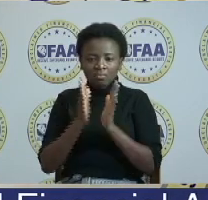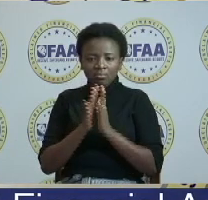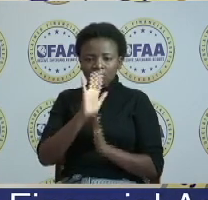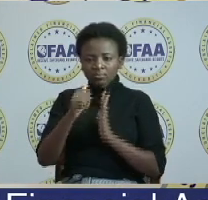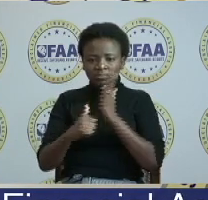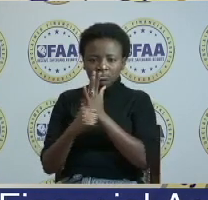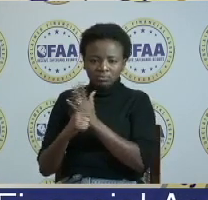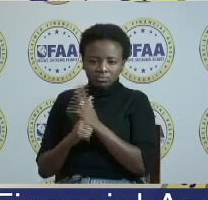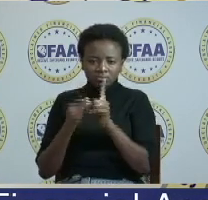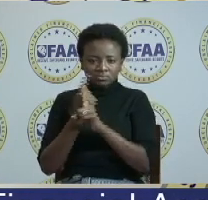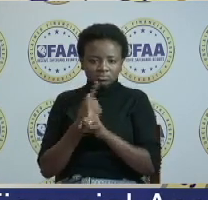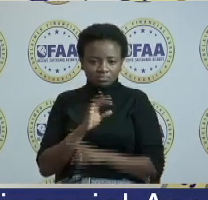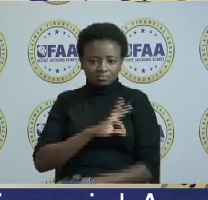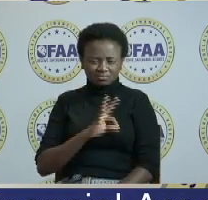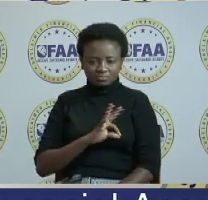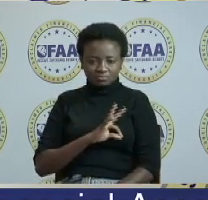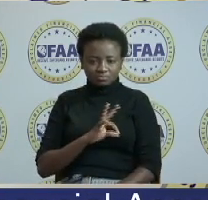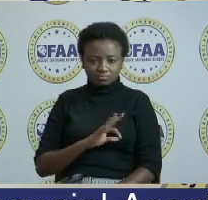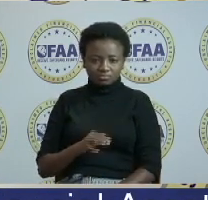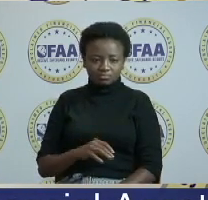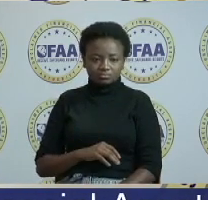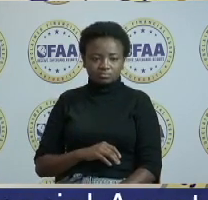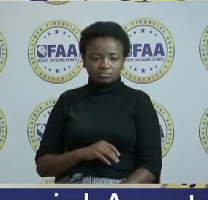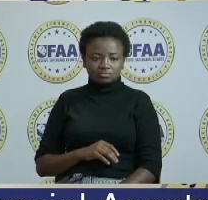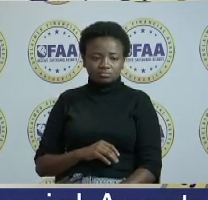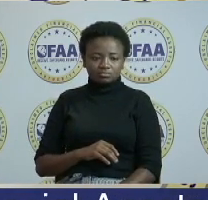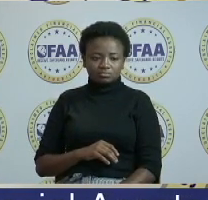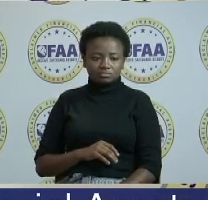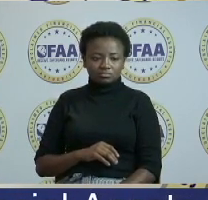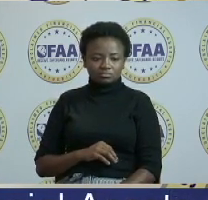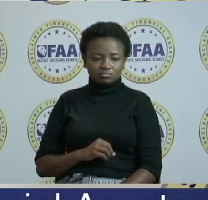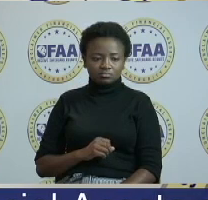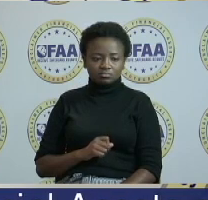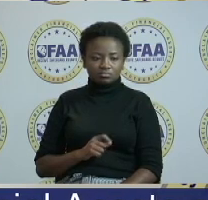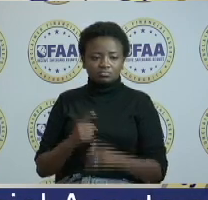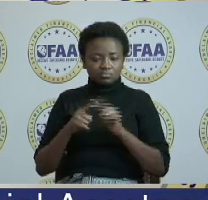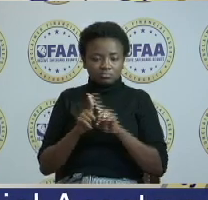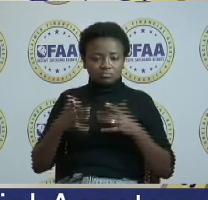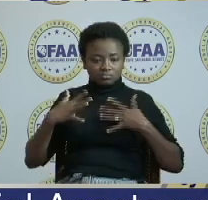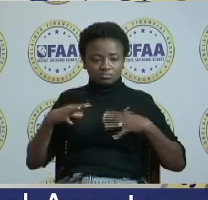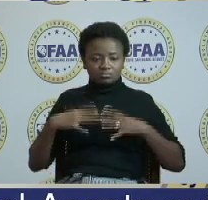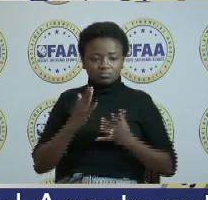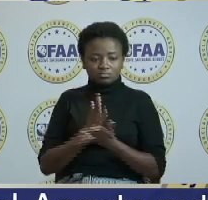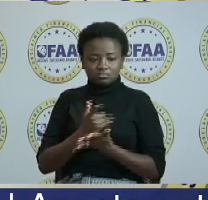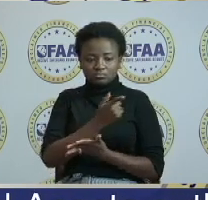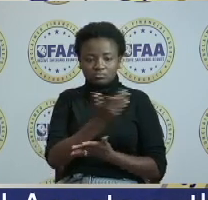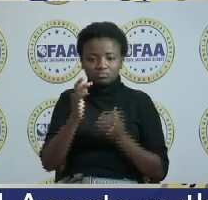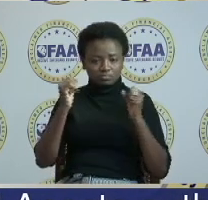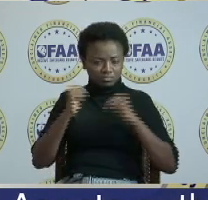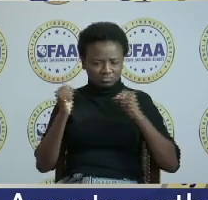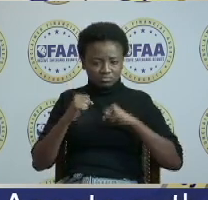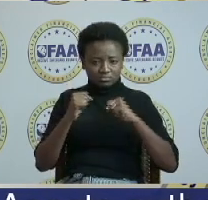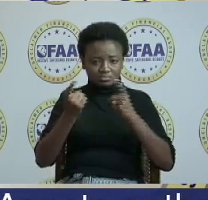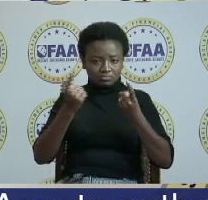of beneficiaries with the deputy county commissioners. And people were really able to come